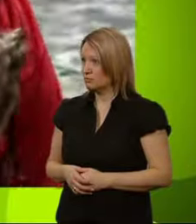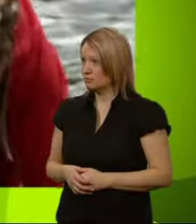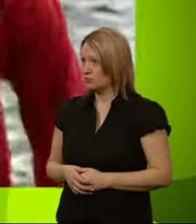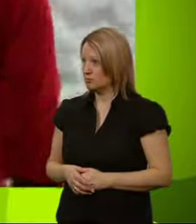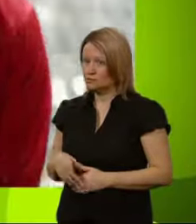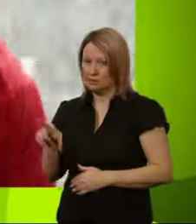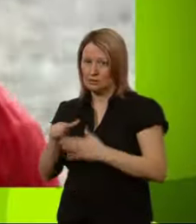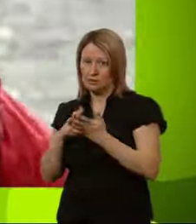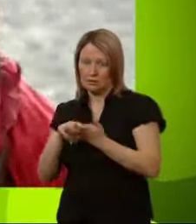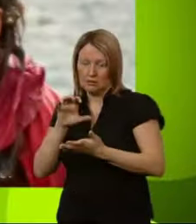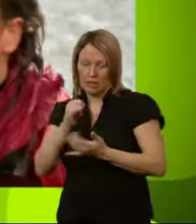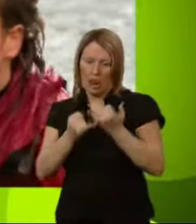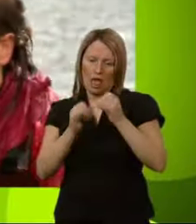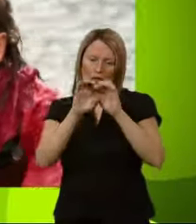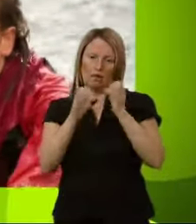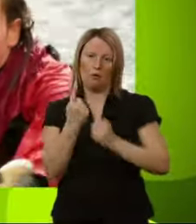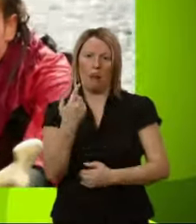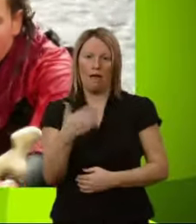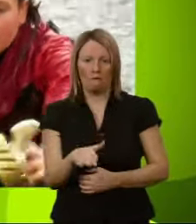That I'll claim the final gold ring.